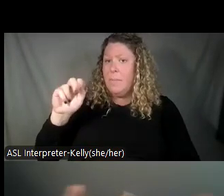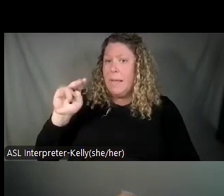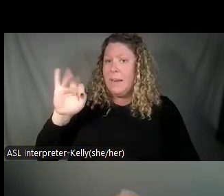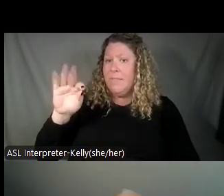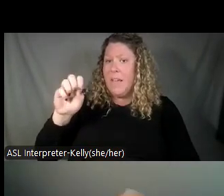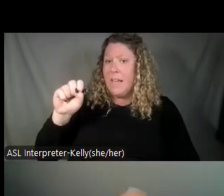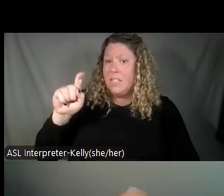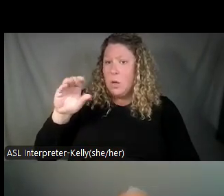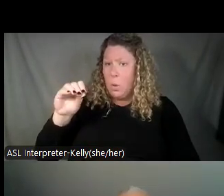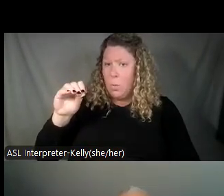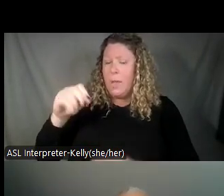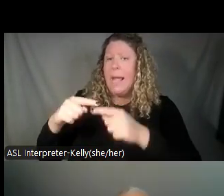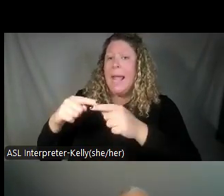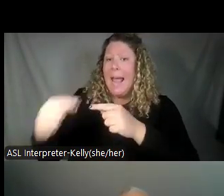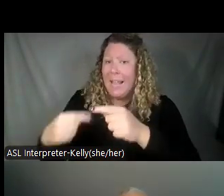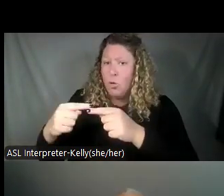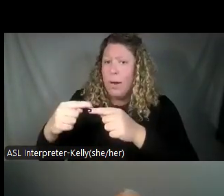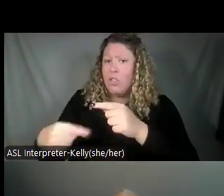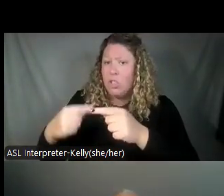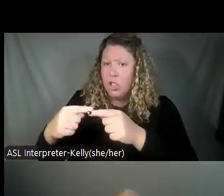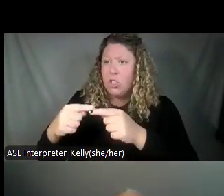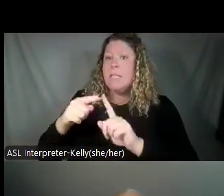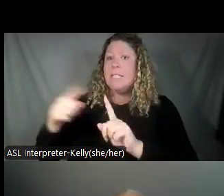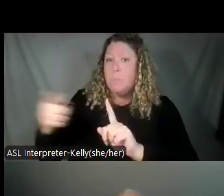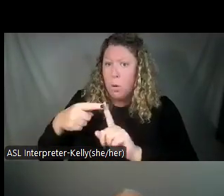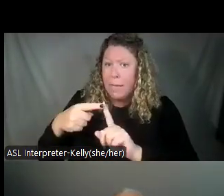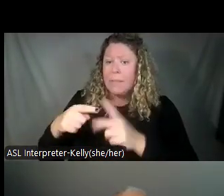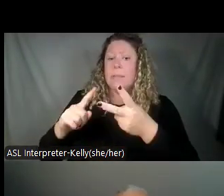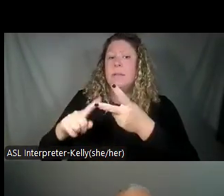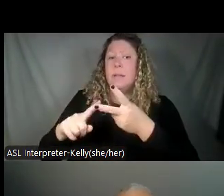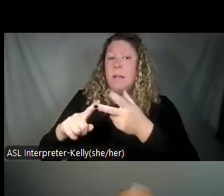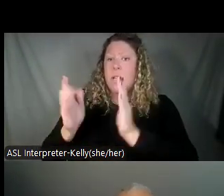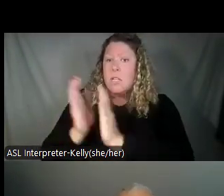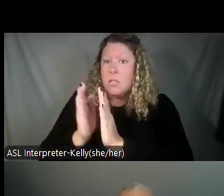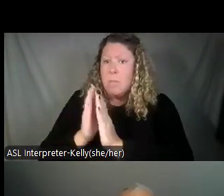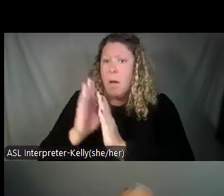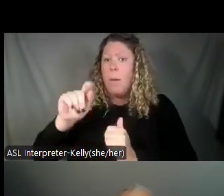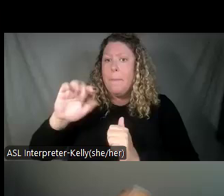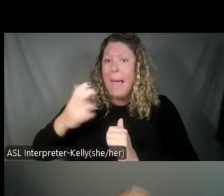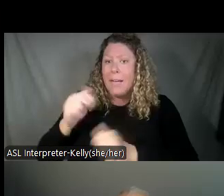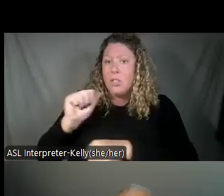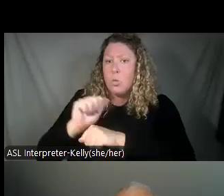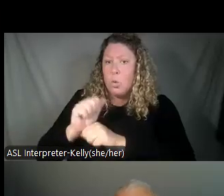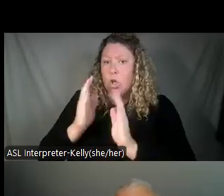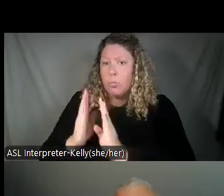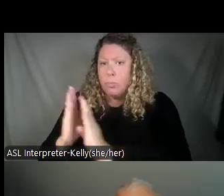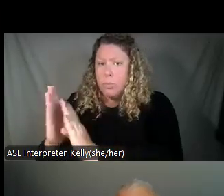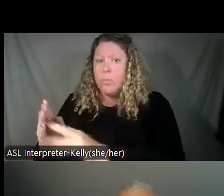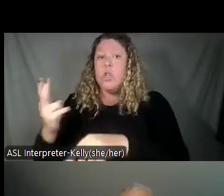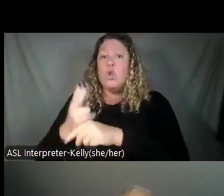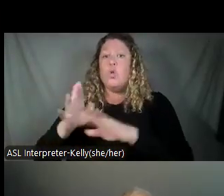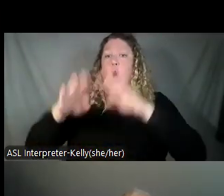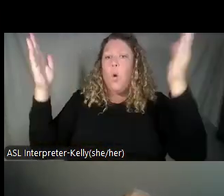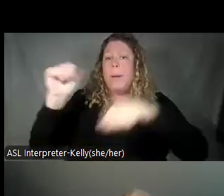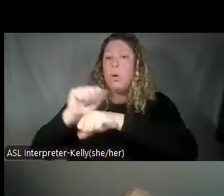sprints, being able to manage the work in the small batches, having open workspace, and I'm going to describe what that means,